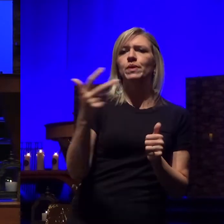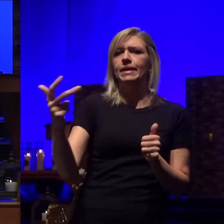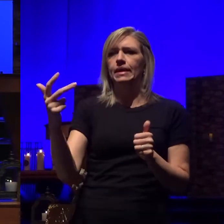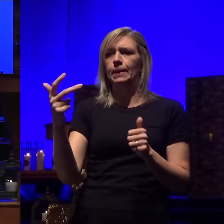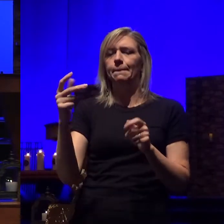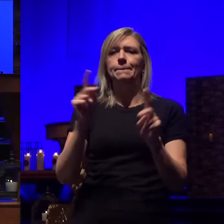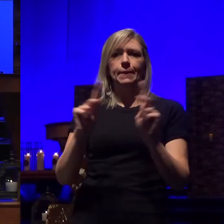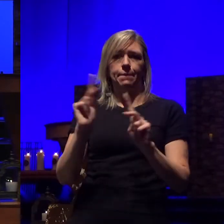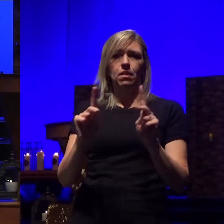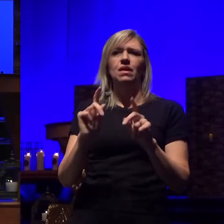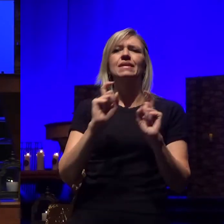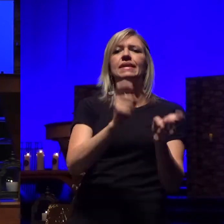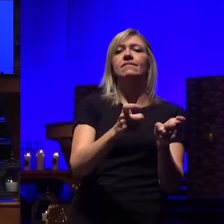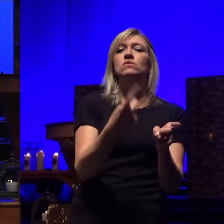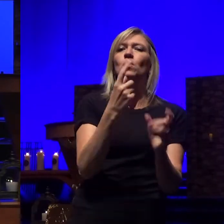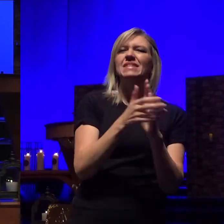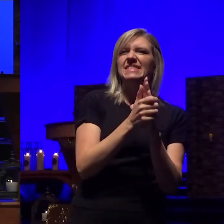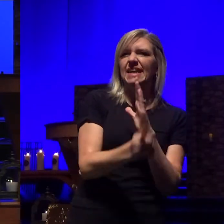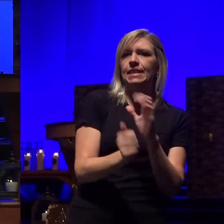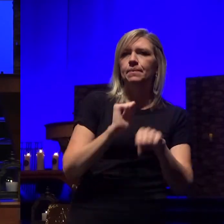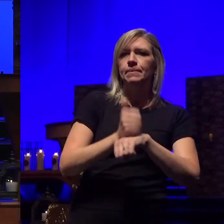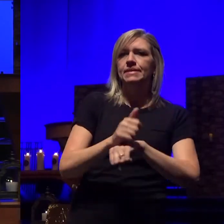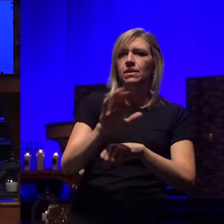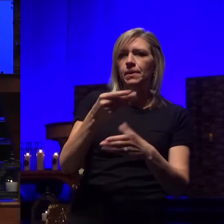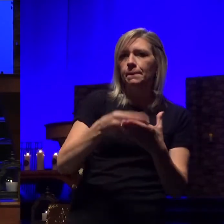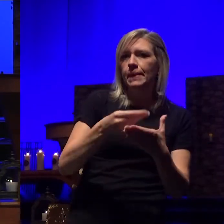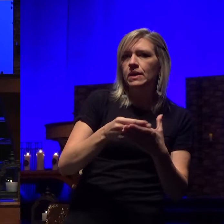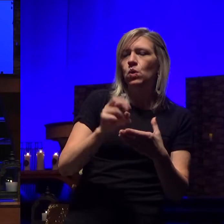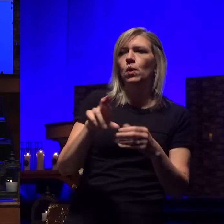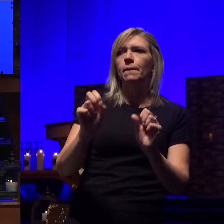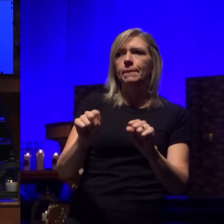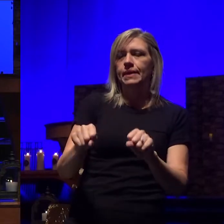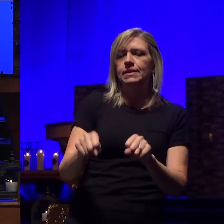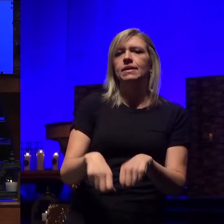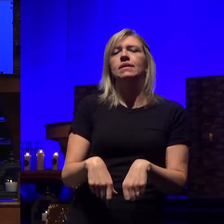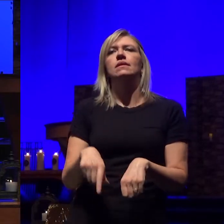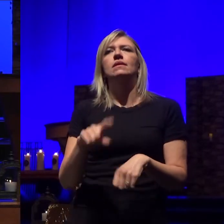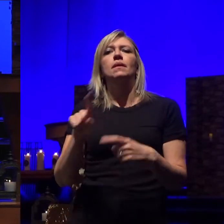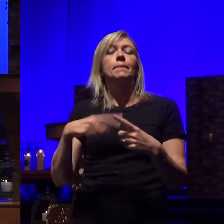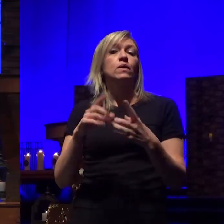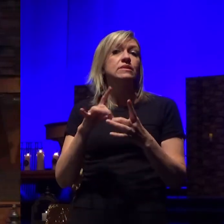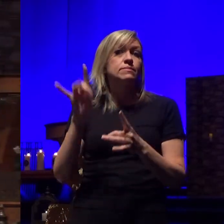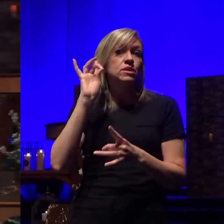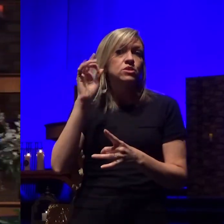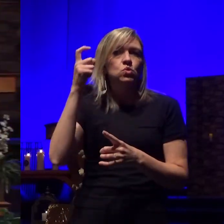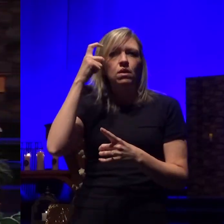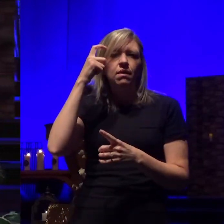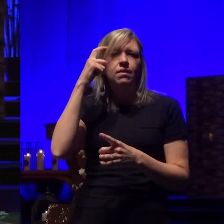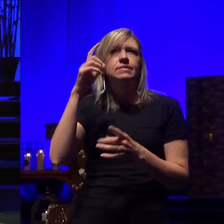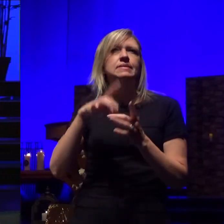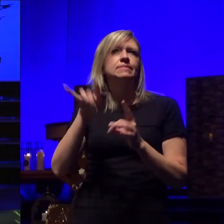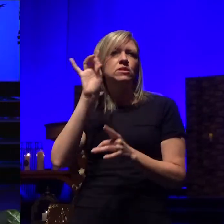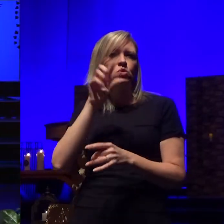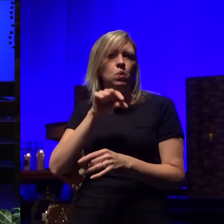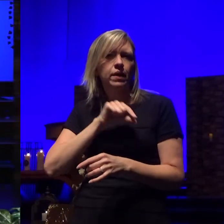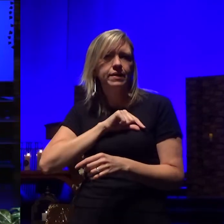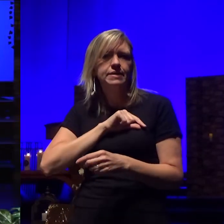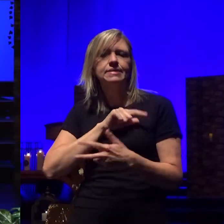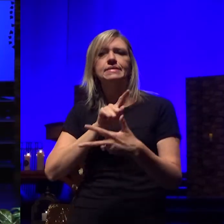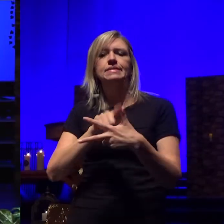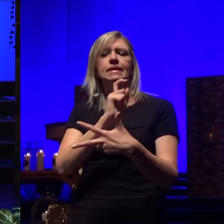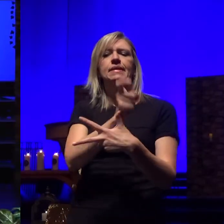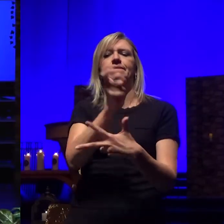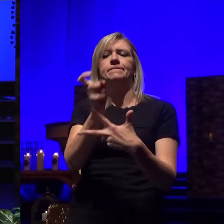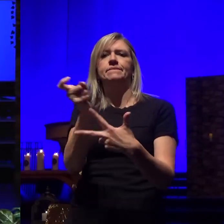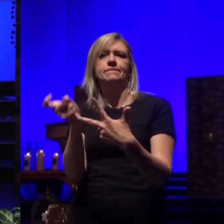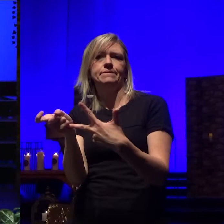them talents or money based upon their abilities. There's a clue right there that it's about consciousness. It's about spiritual awareness, spiritual qualities.